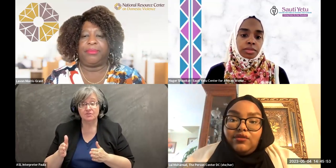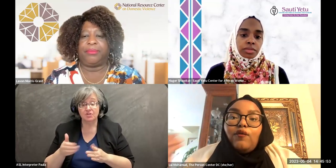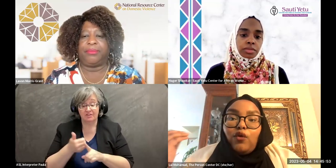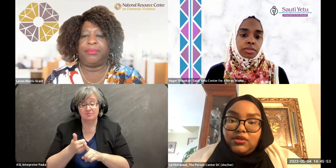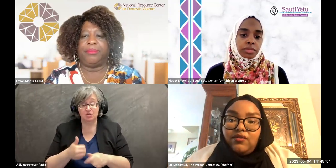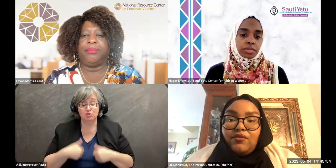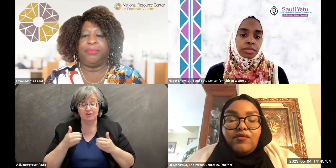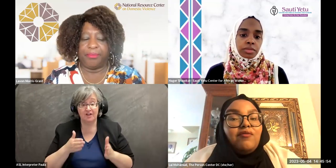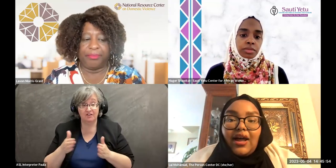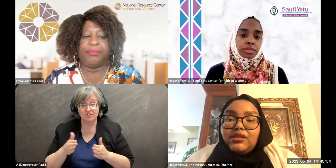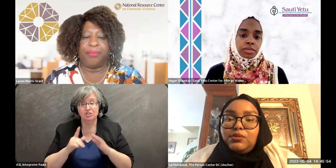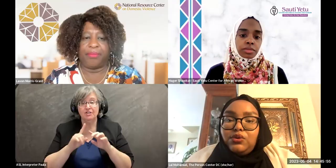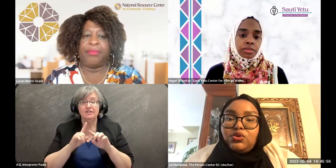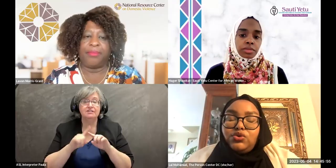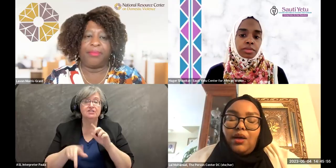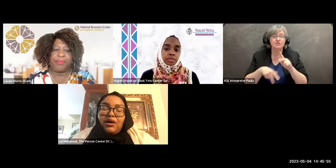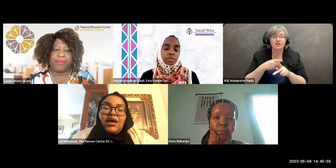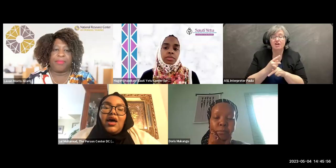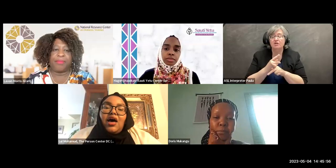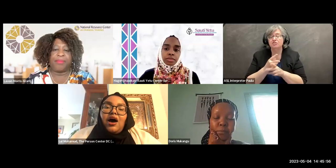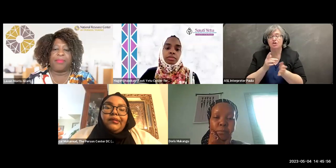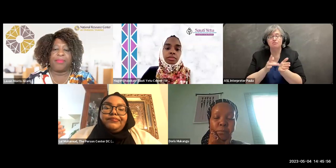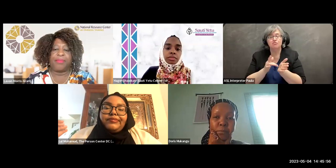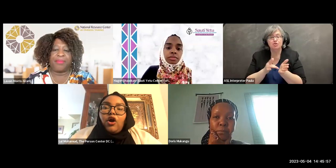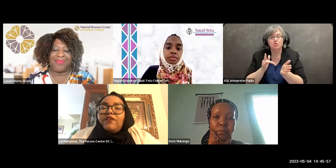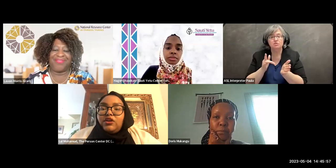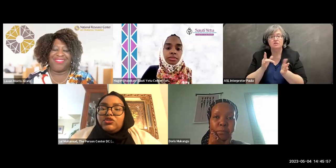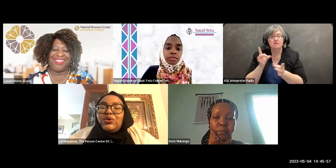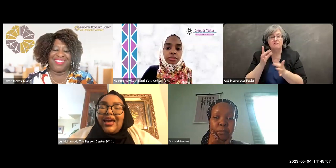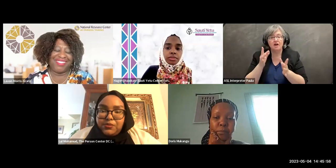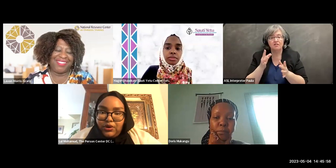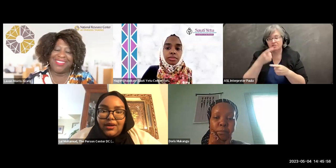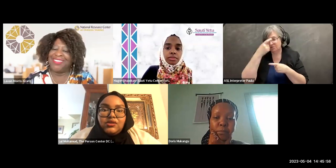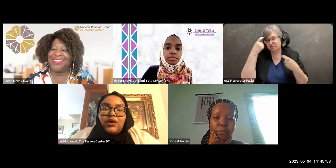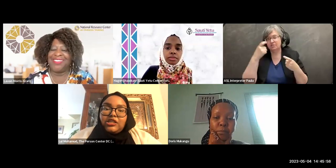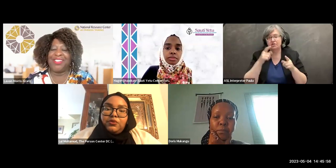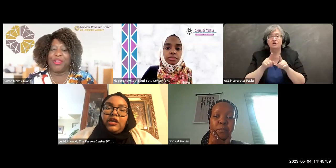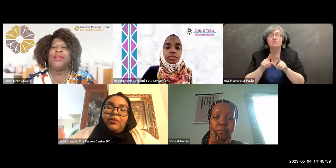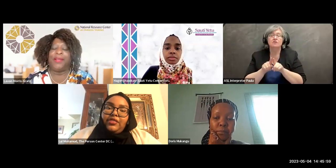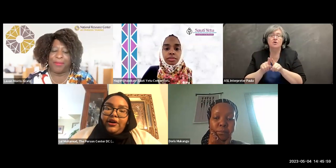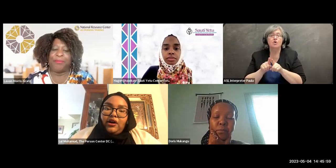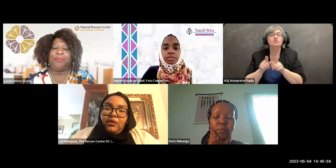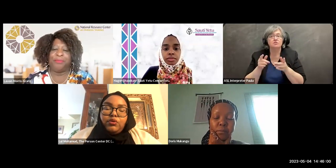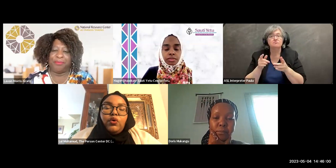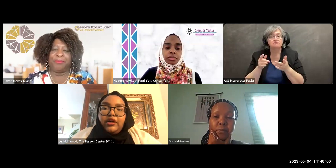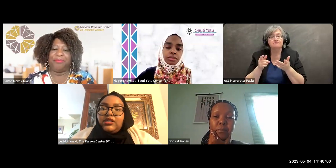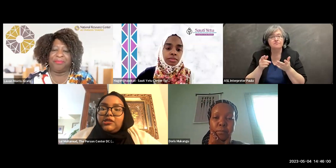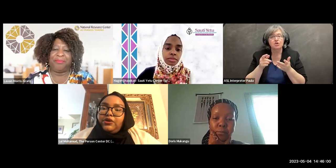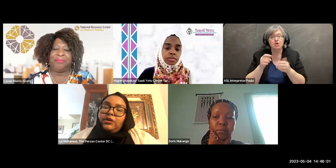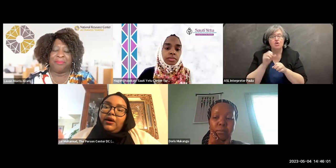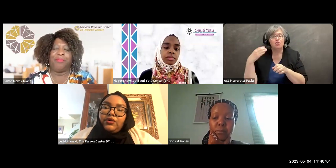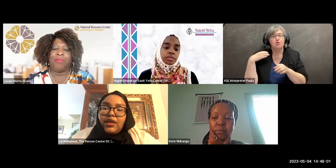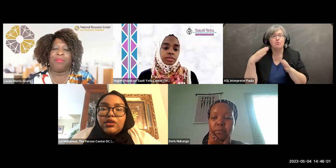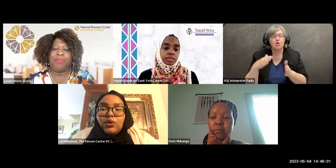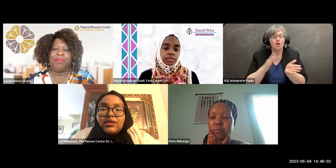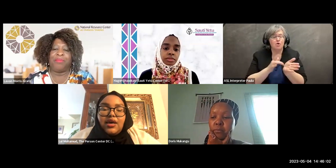survivors of different forms of violence, abuse, or trauma, they're often also exploited. So exploited by their employers,